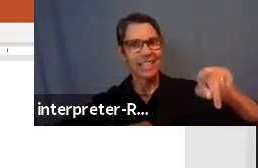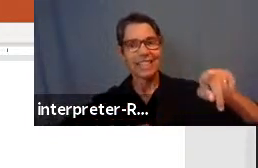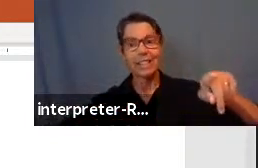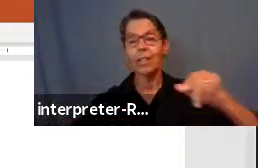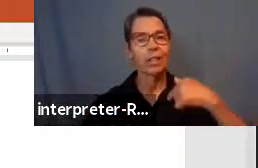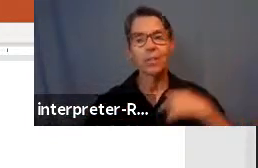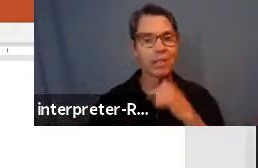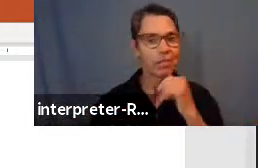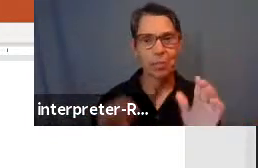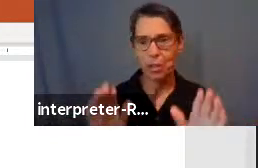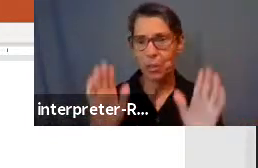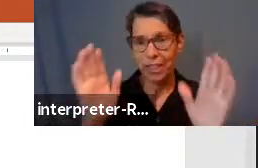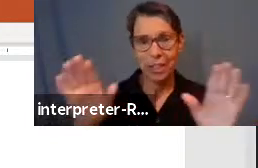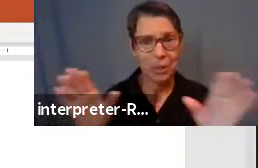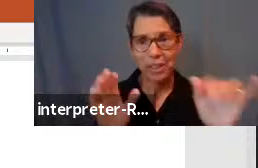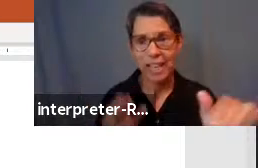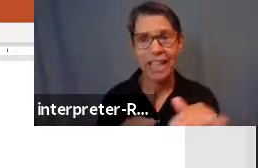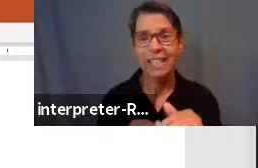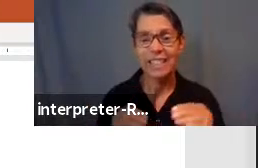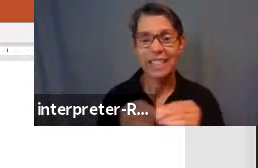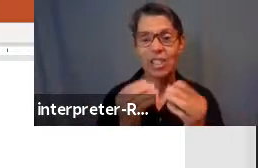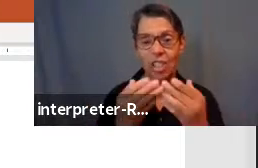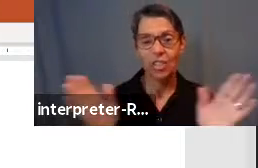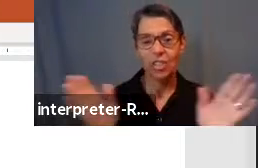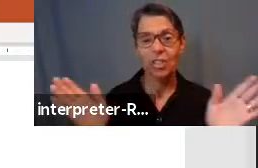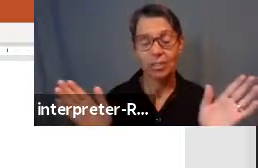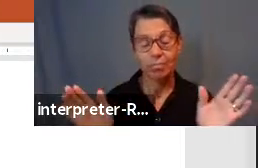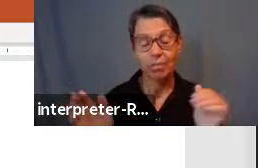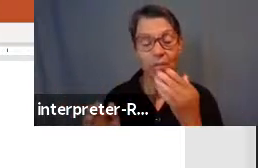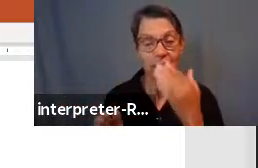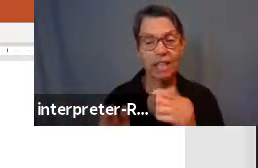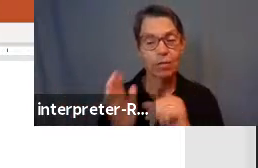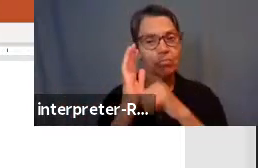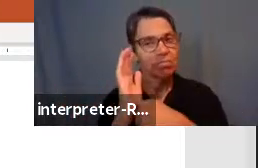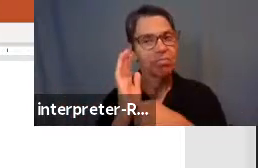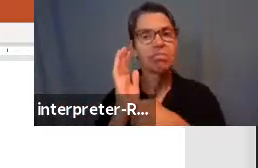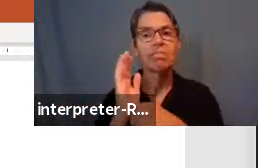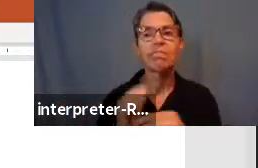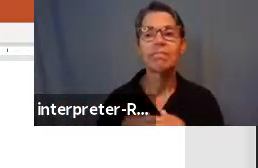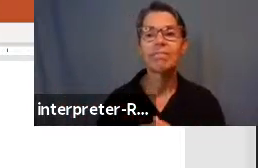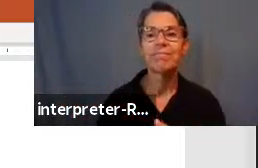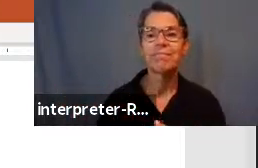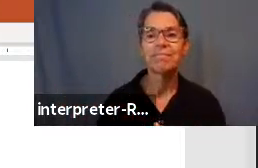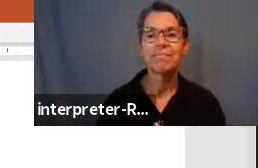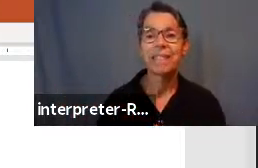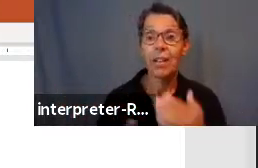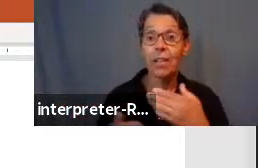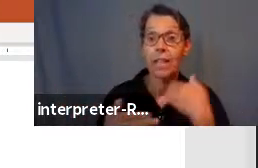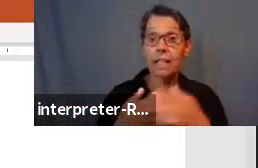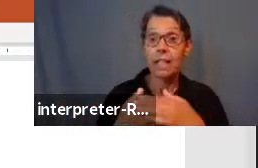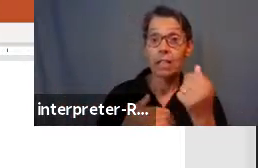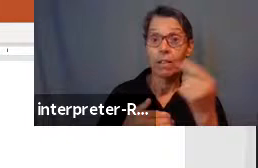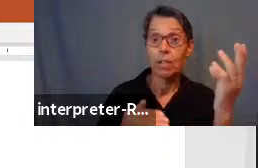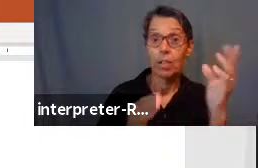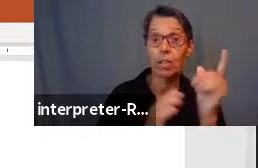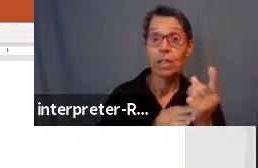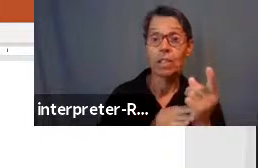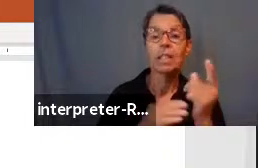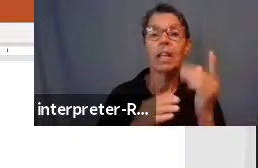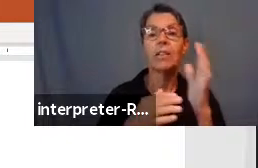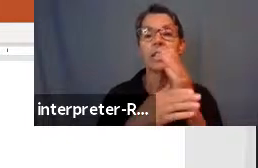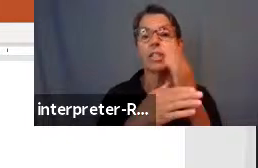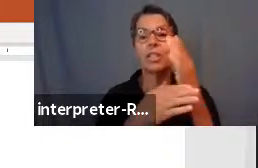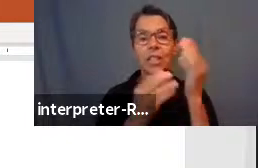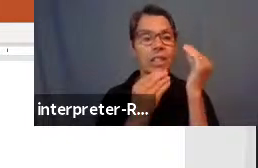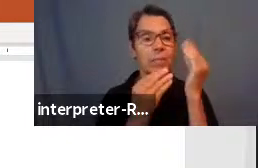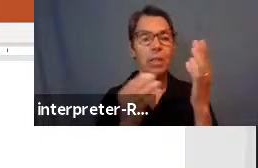greatest at in general. So before we wrap up, I just want to spend the next few minutes sharing information about